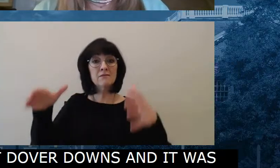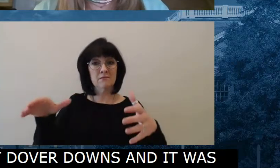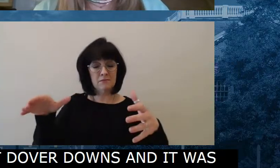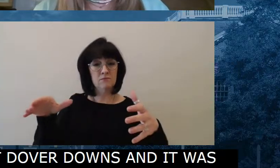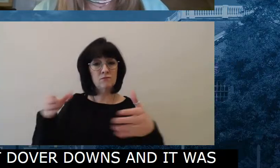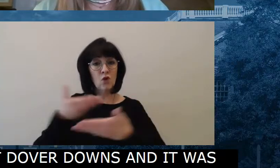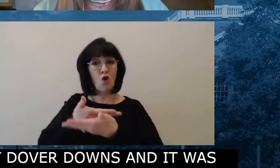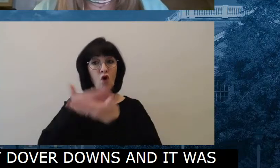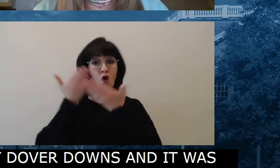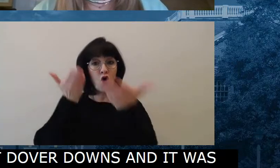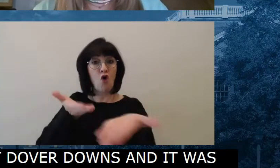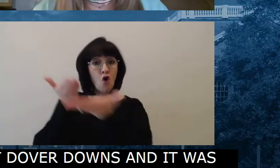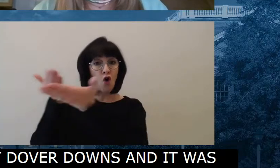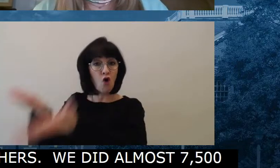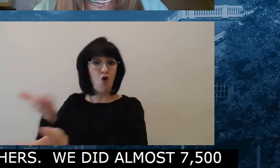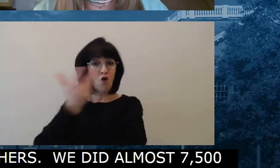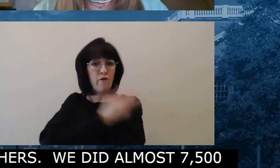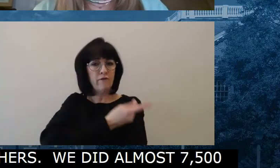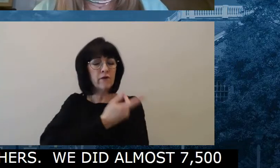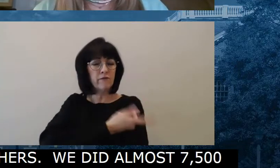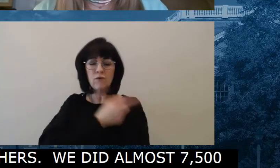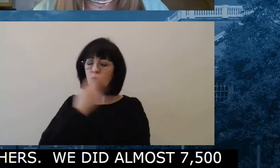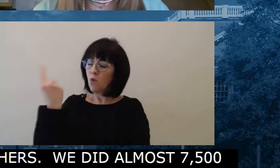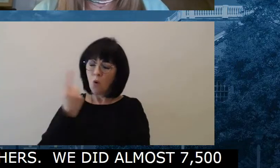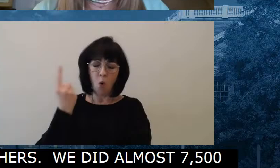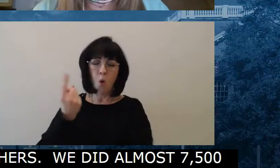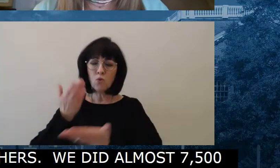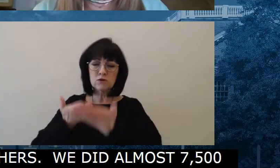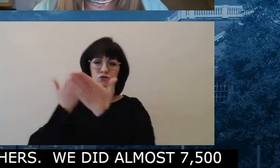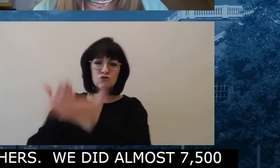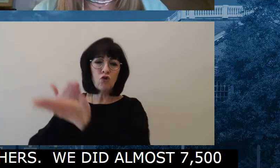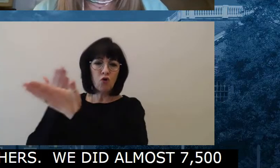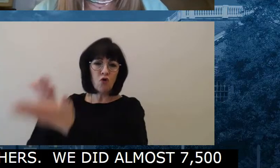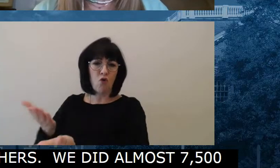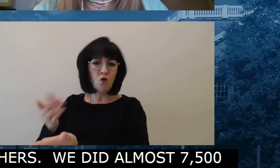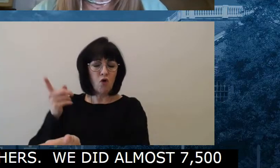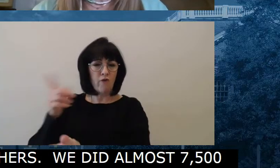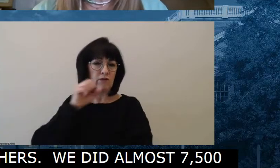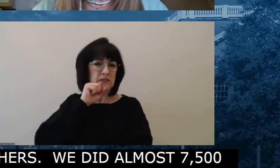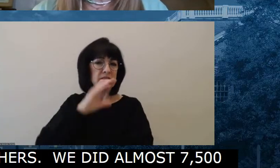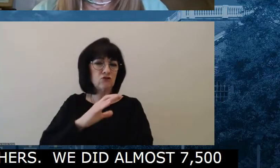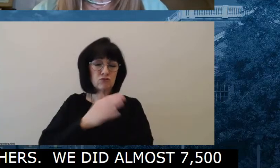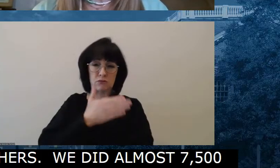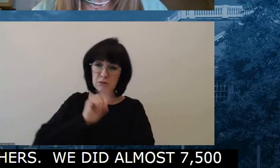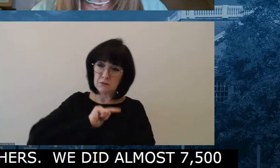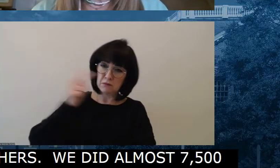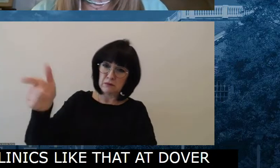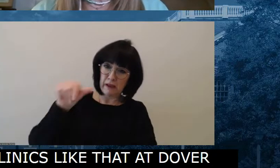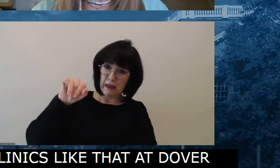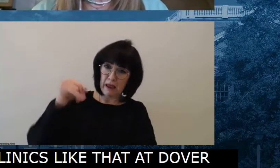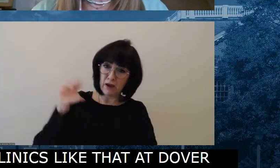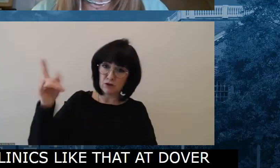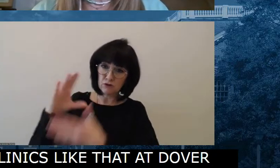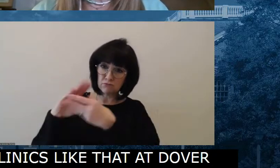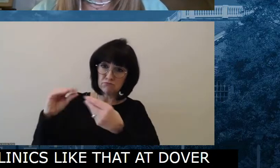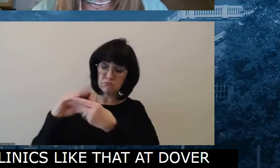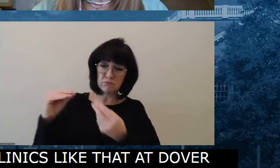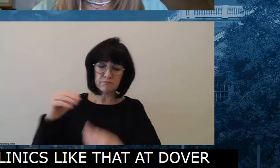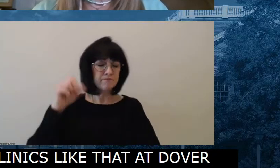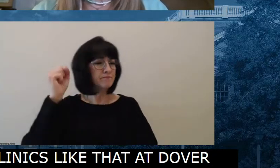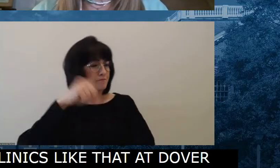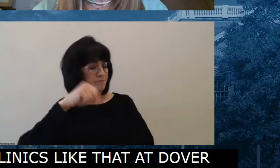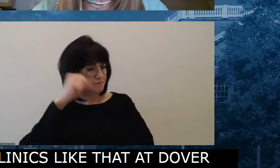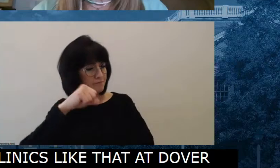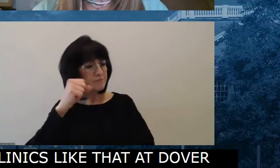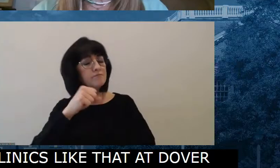provide opportunities for seniors to get those appointments. AJ? So the only other thing I'll add, sir, is, so